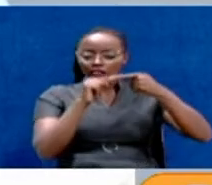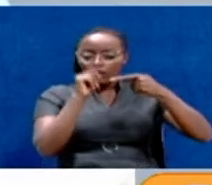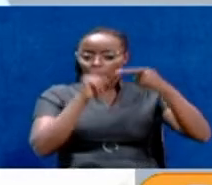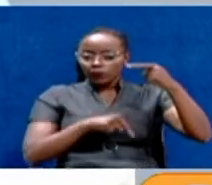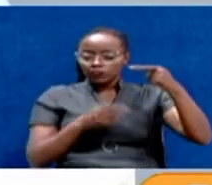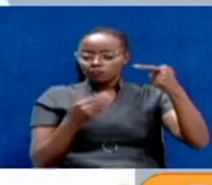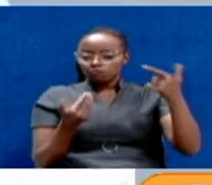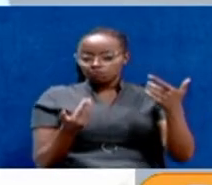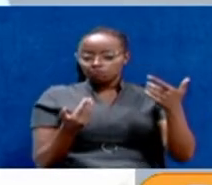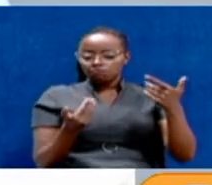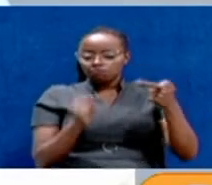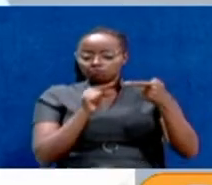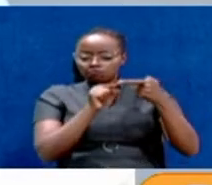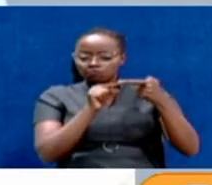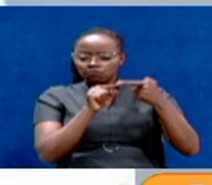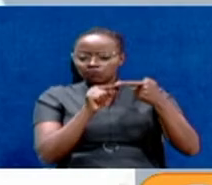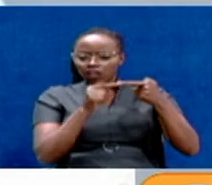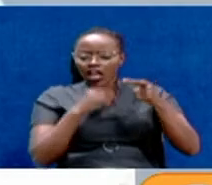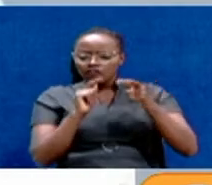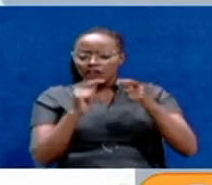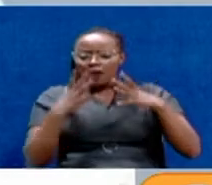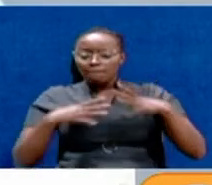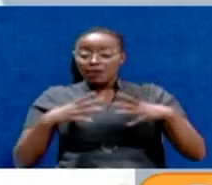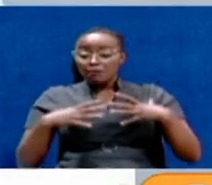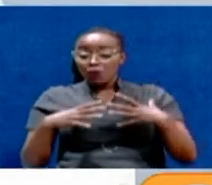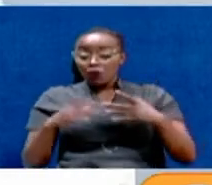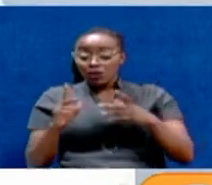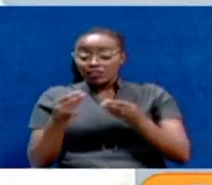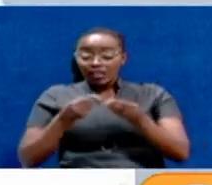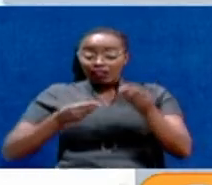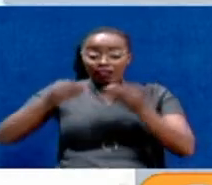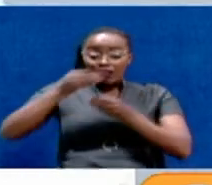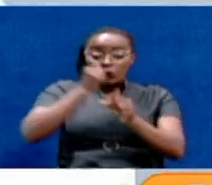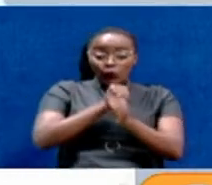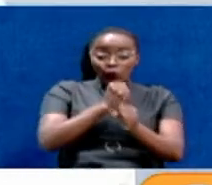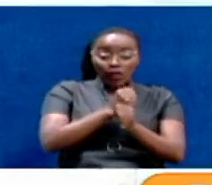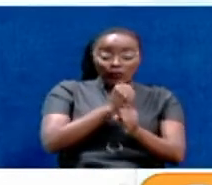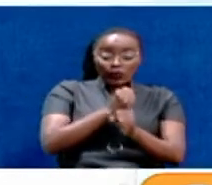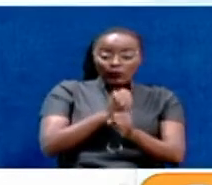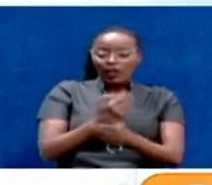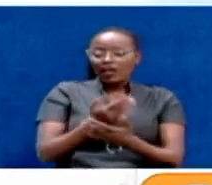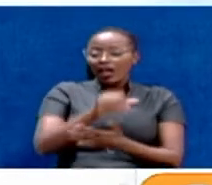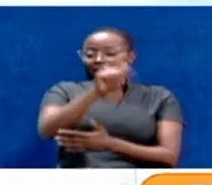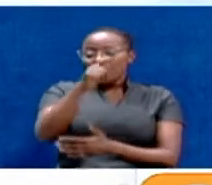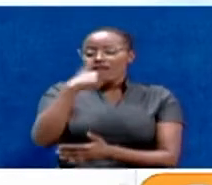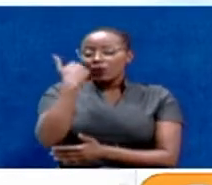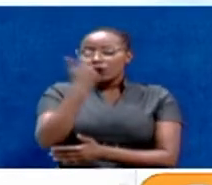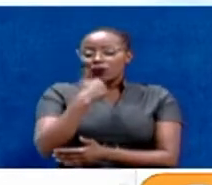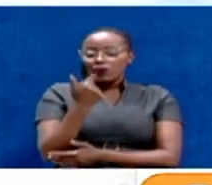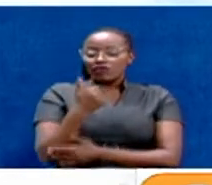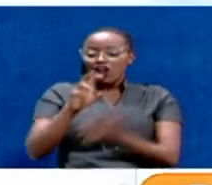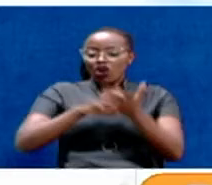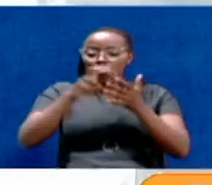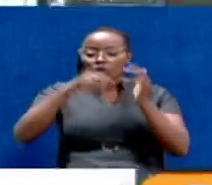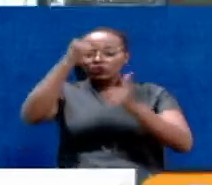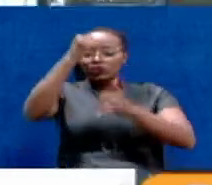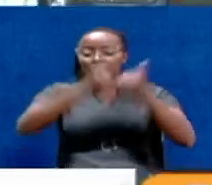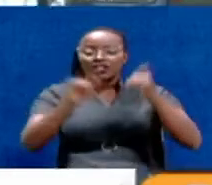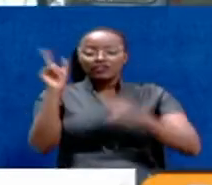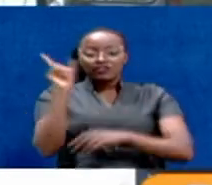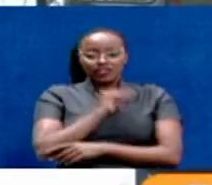is there is no crew change all over the world. There are those that their contracts have